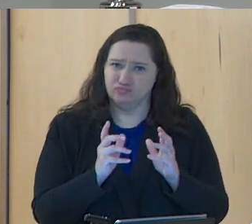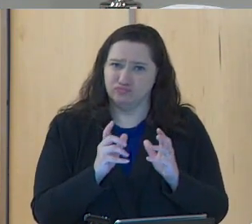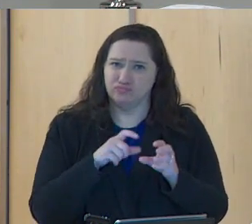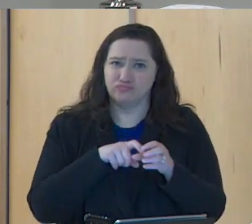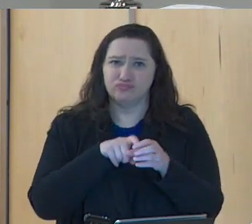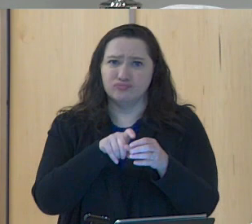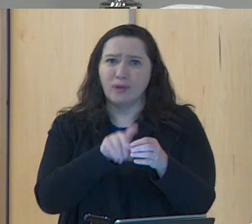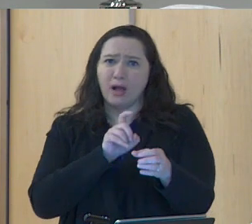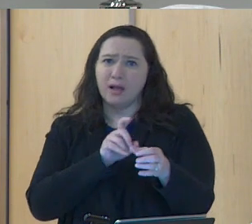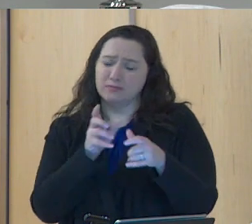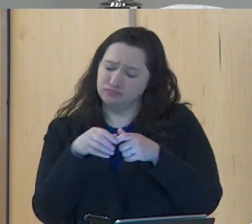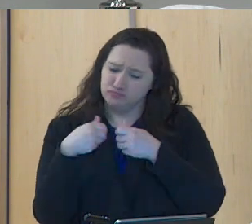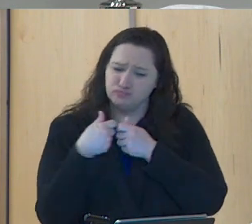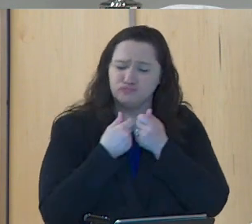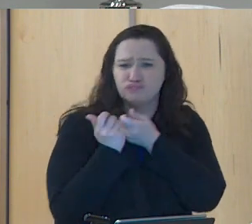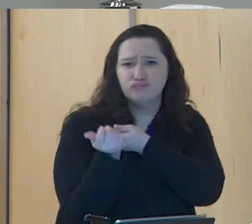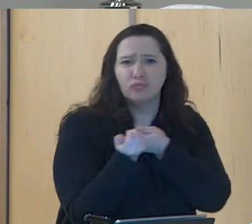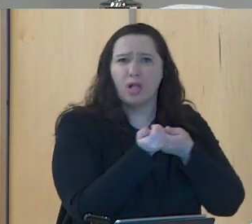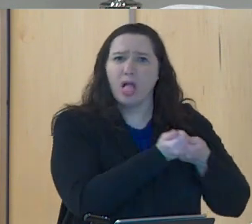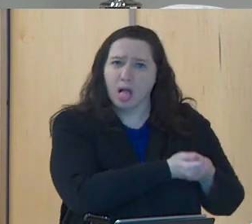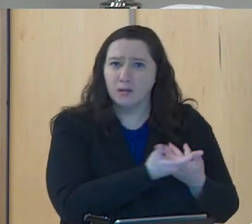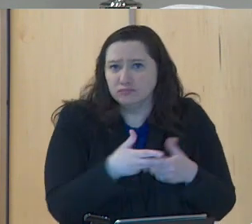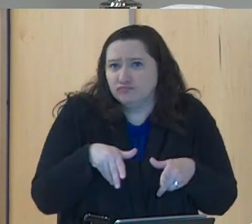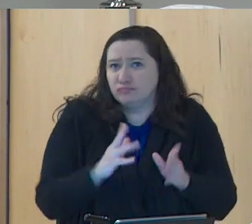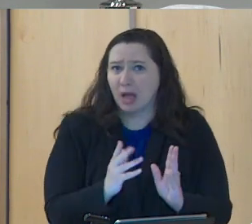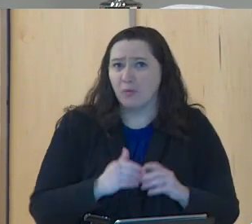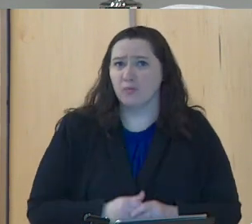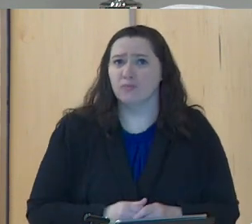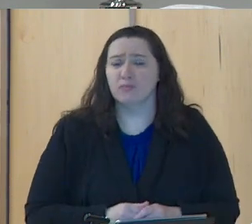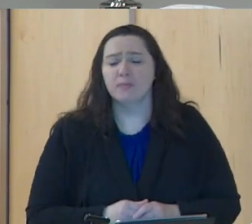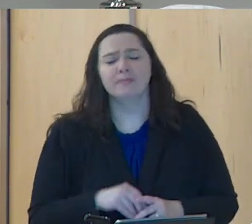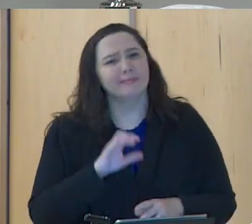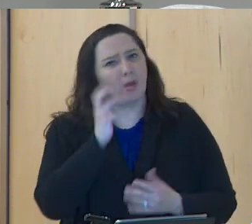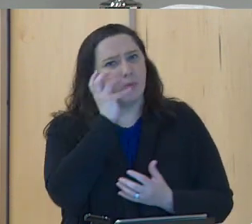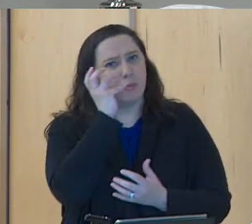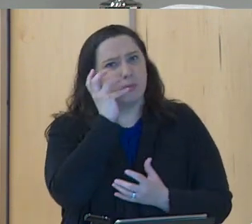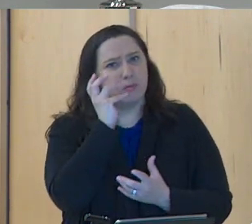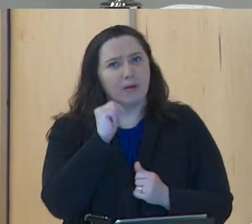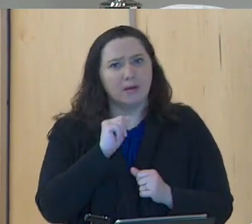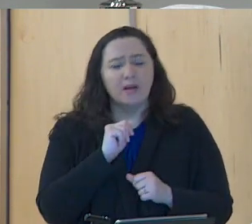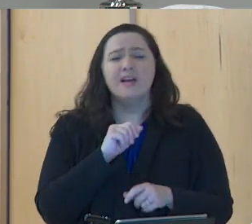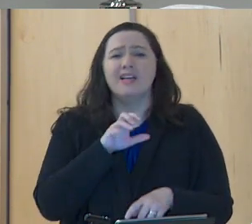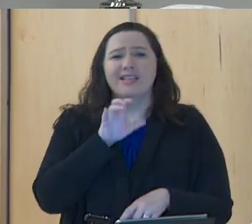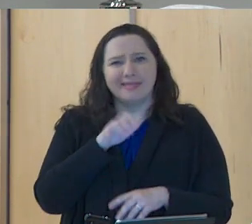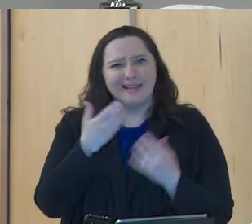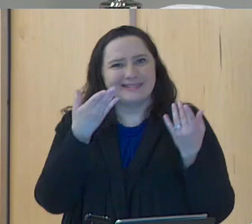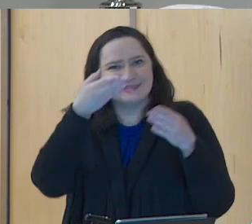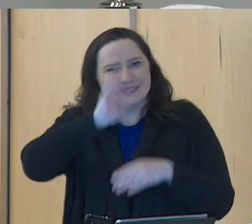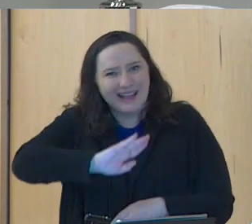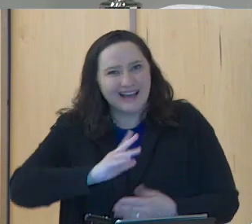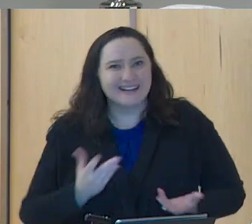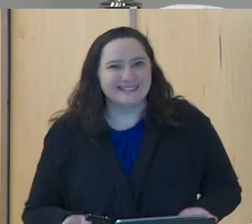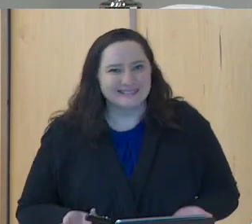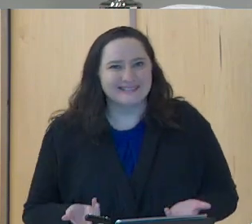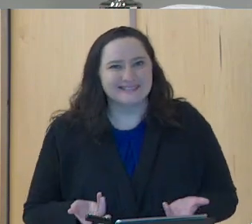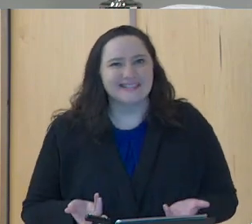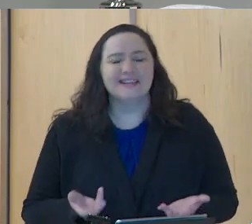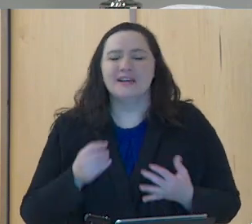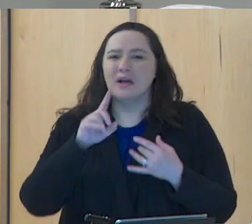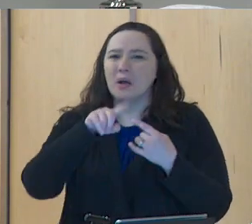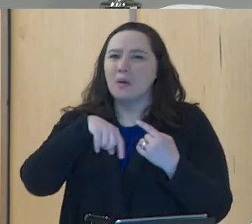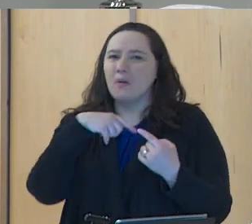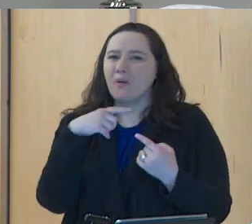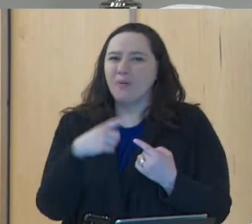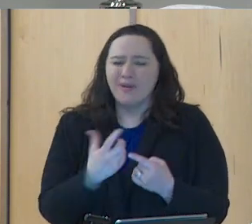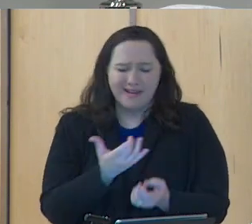away. Isn't that amazing? That's the way it is with God. That when he moves our